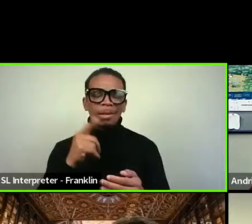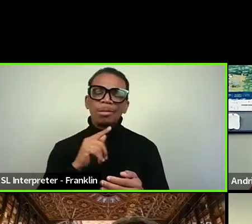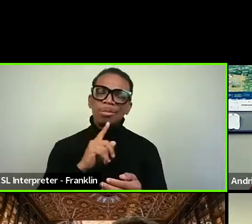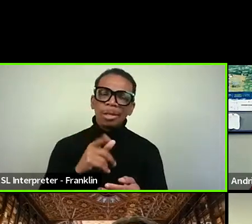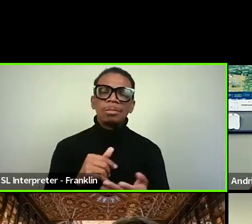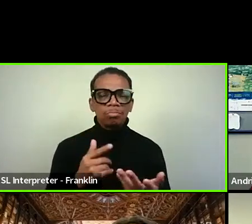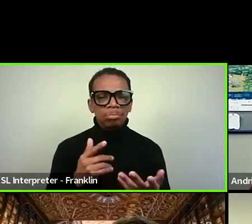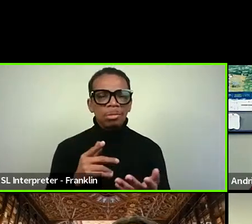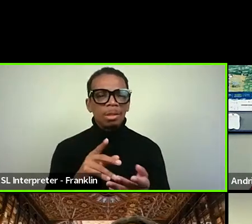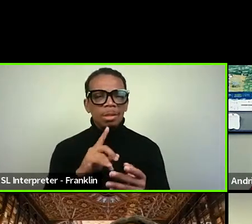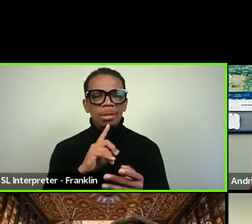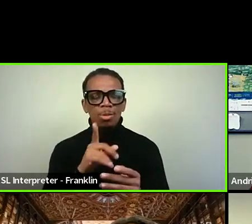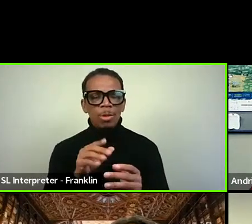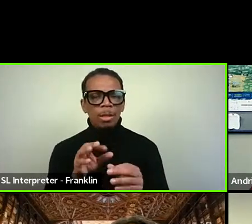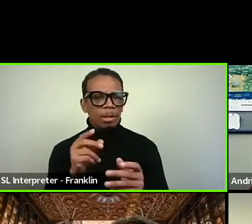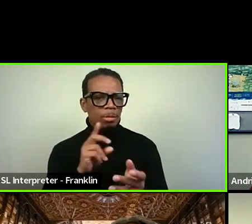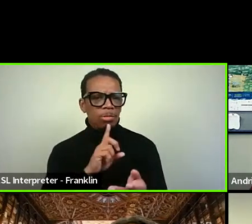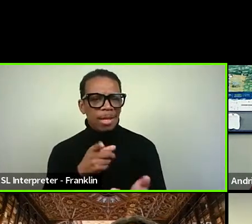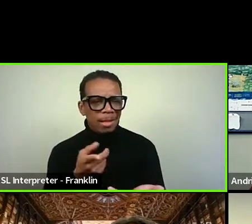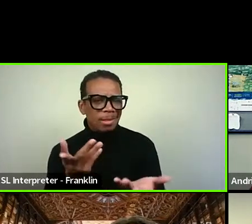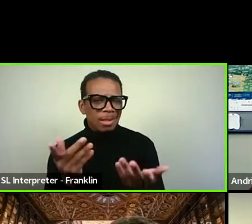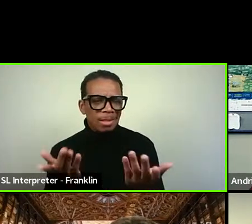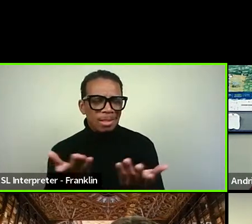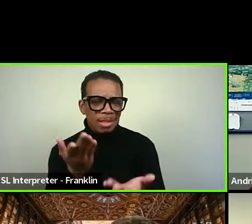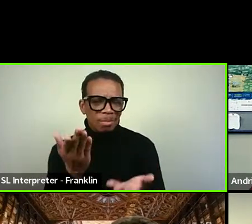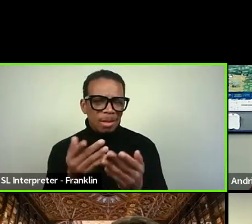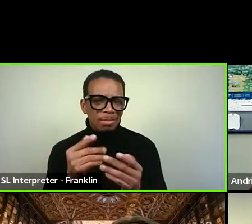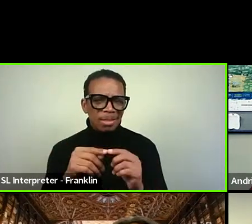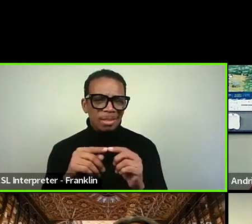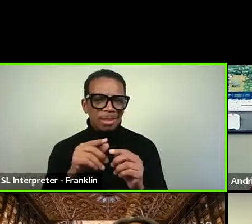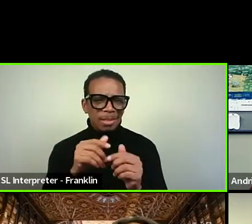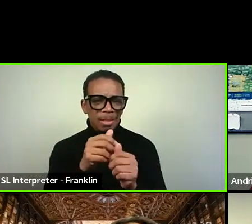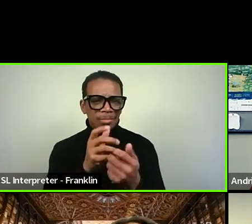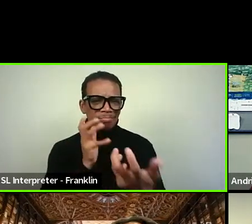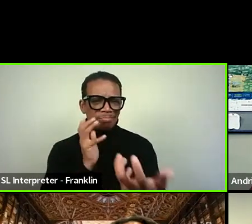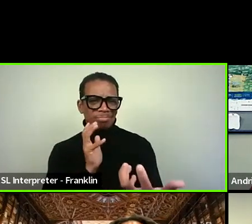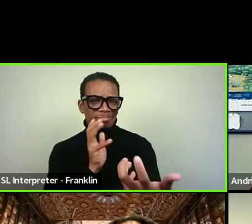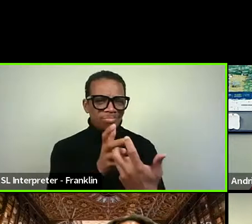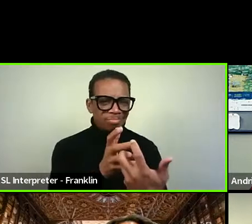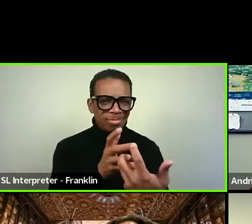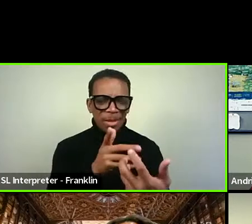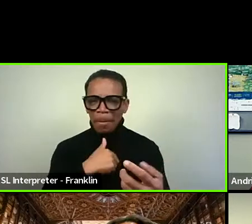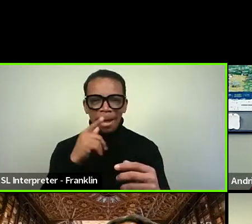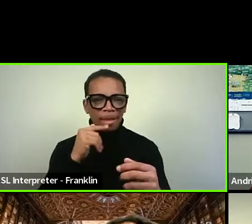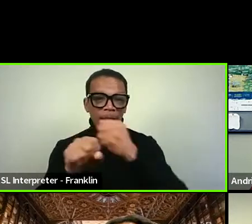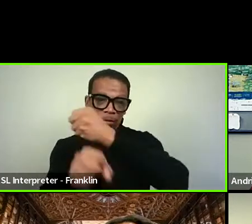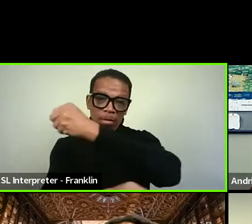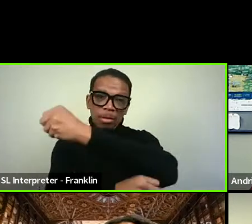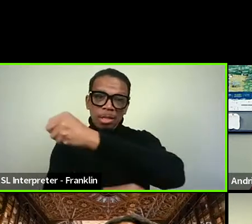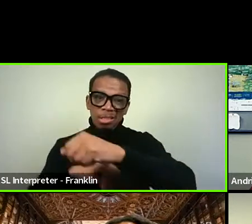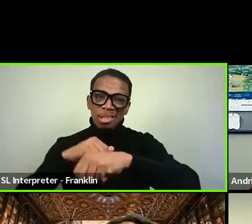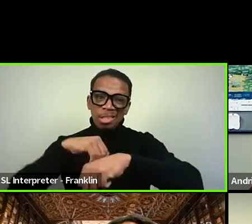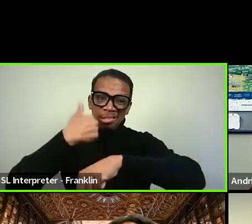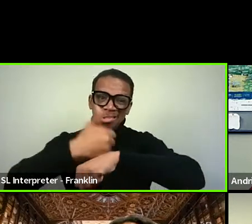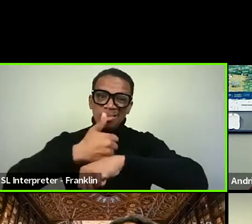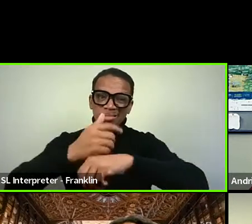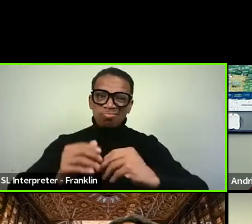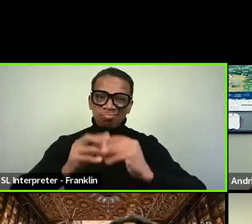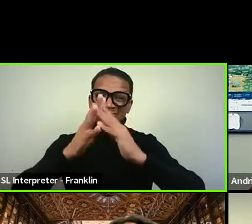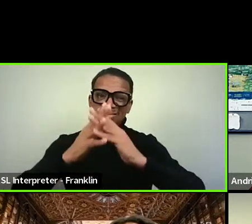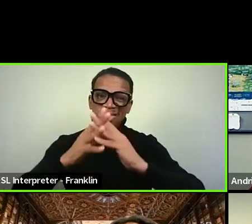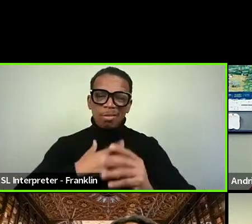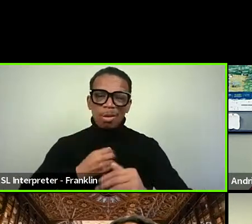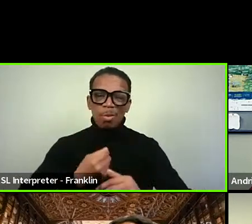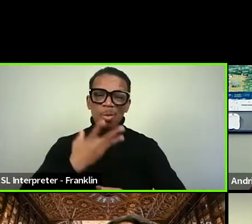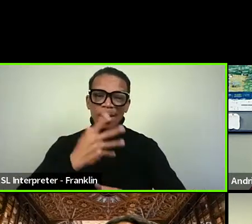very explicit reality. Sometimes it's an explicit reality for us. But I think the underpinnings of post-secondary education in the United States are part